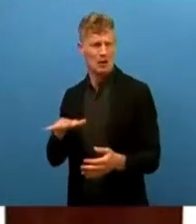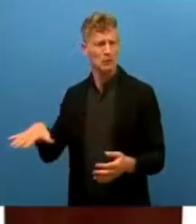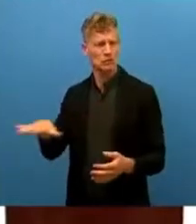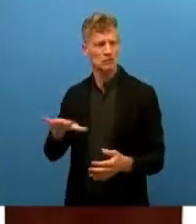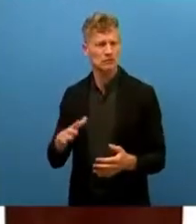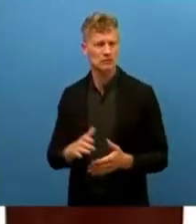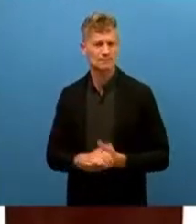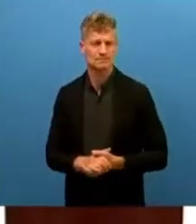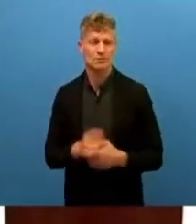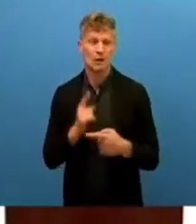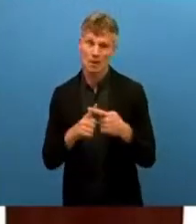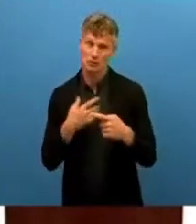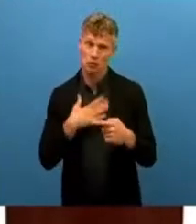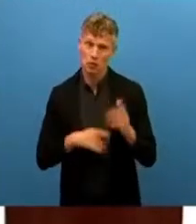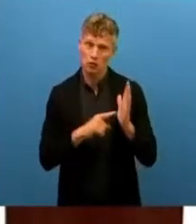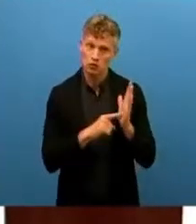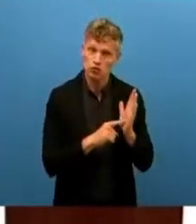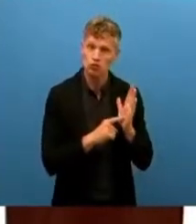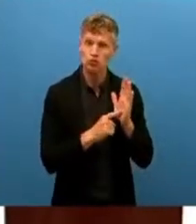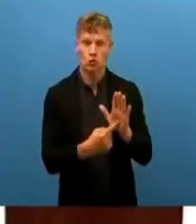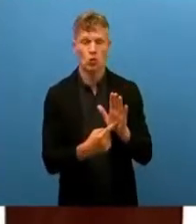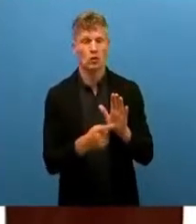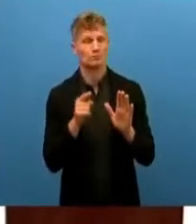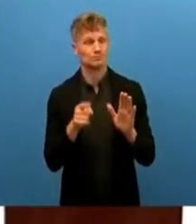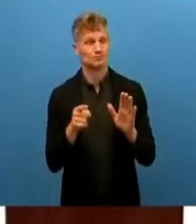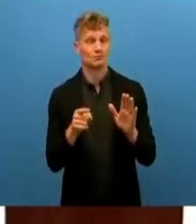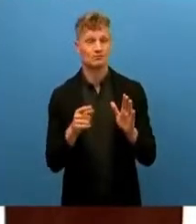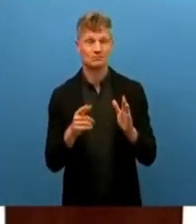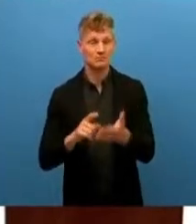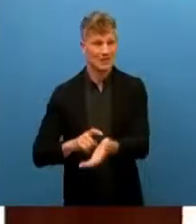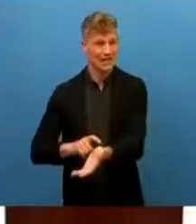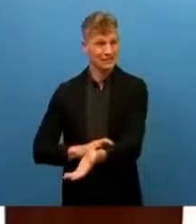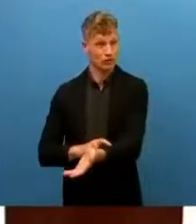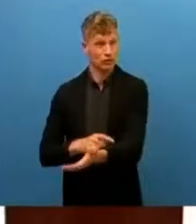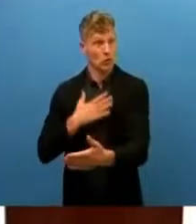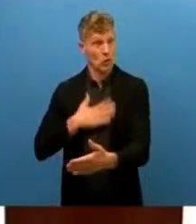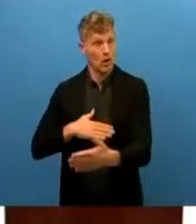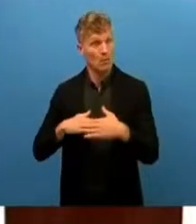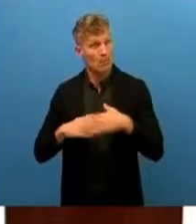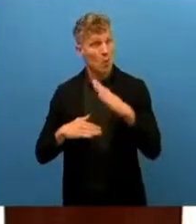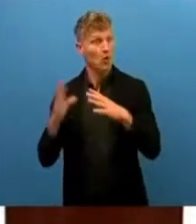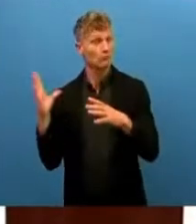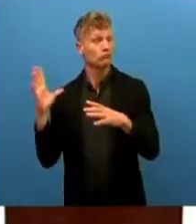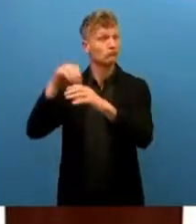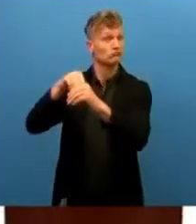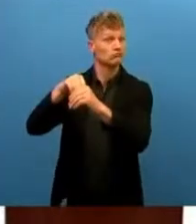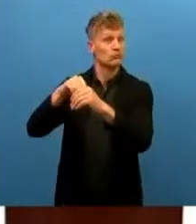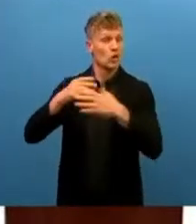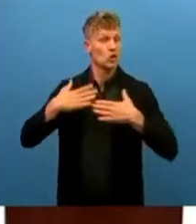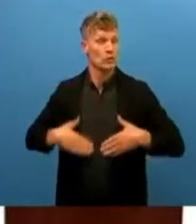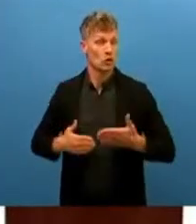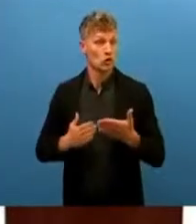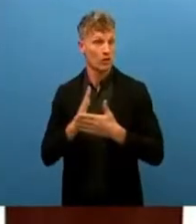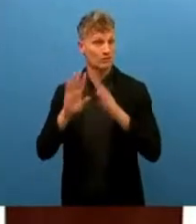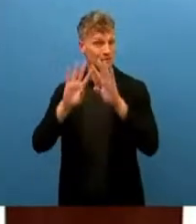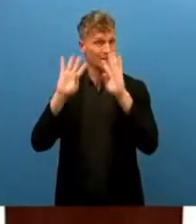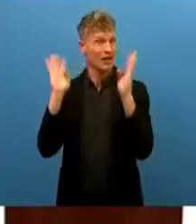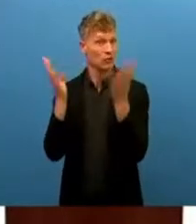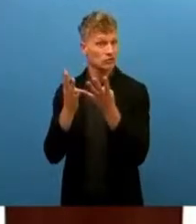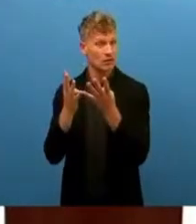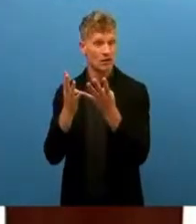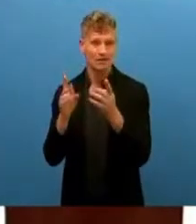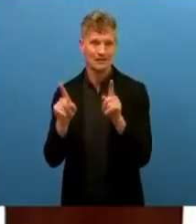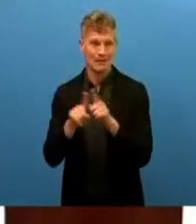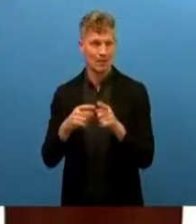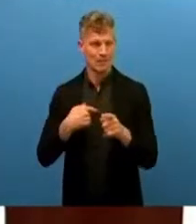that indigenous peoples seek enhanced participation in the Human Rights Council as peoples, not merely as